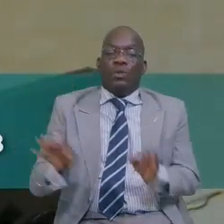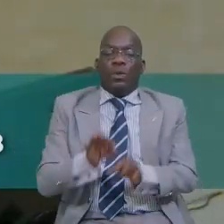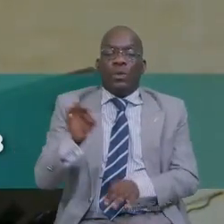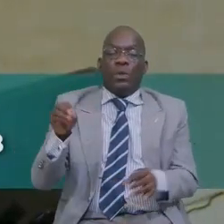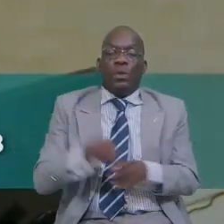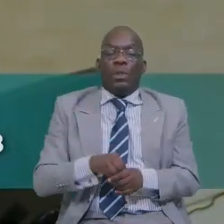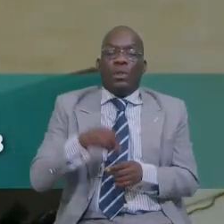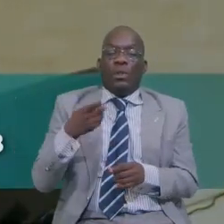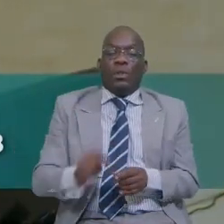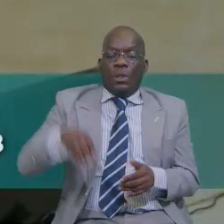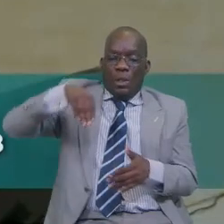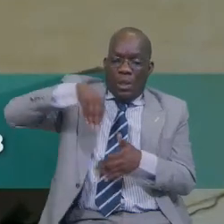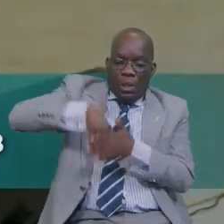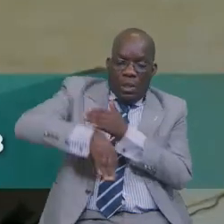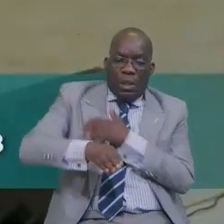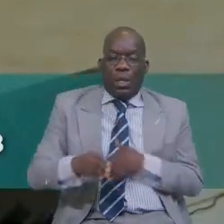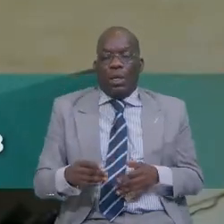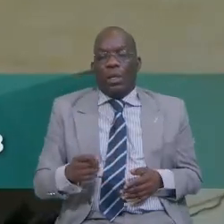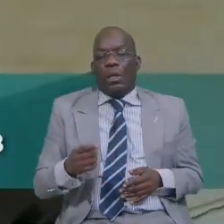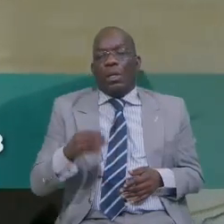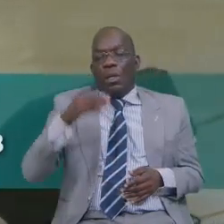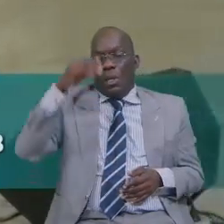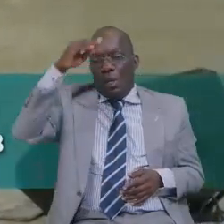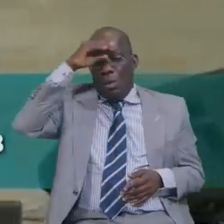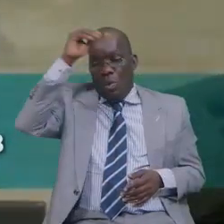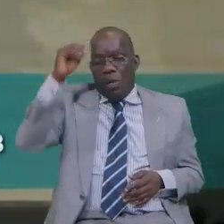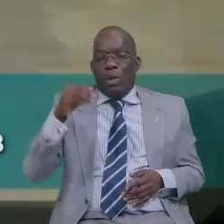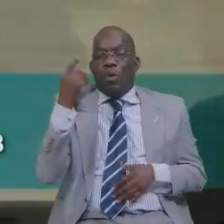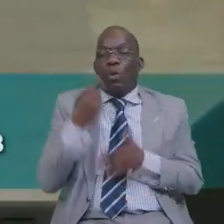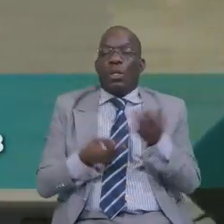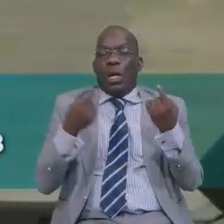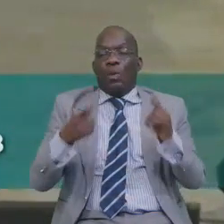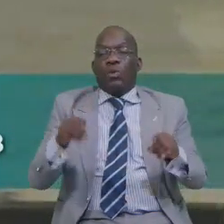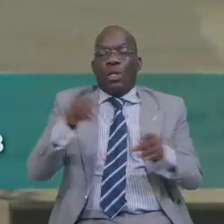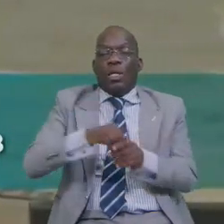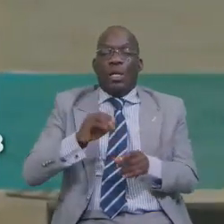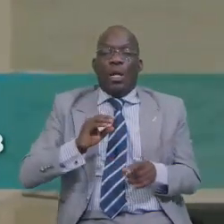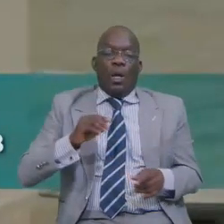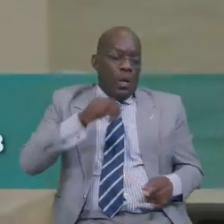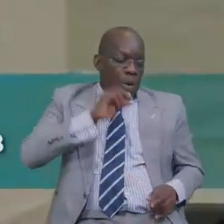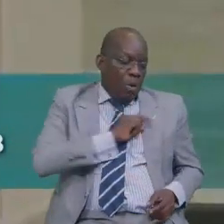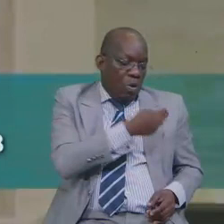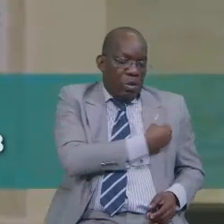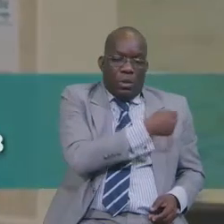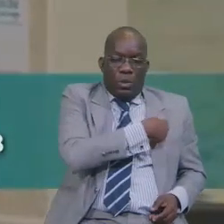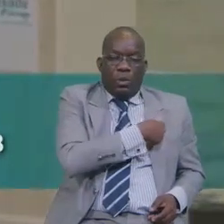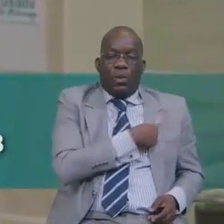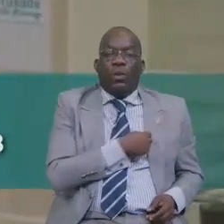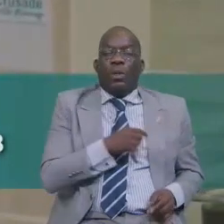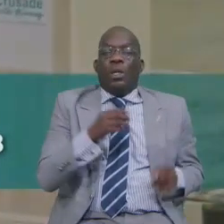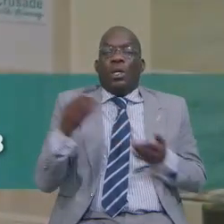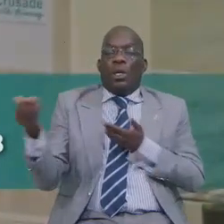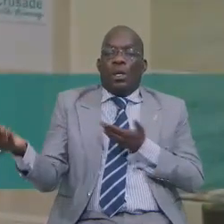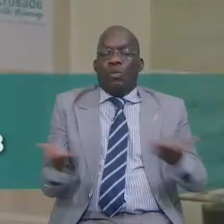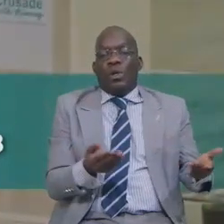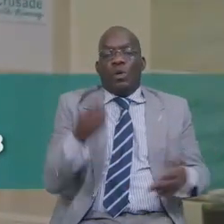inner man. What goes on inside us produces what